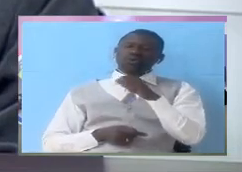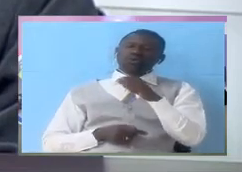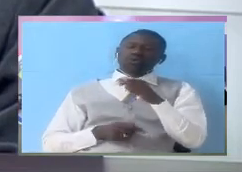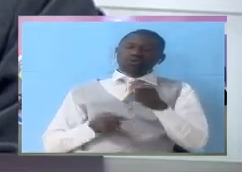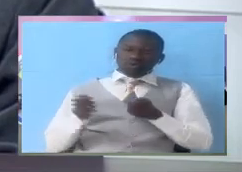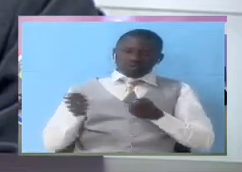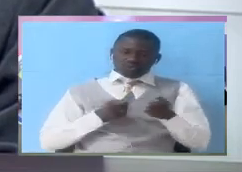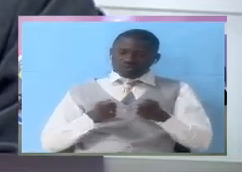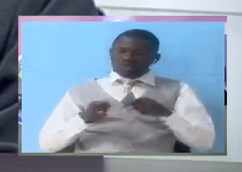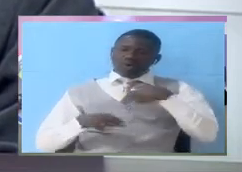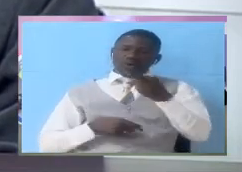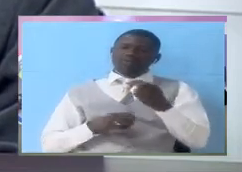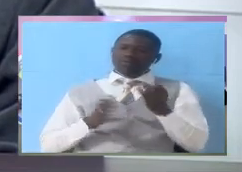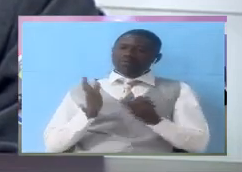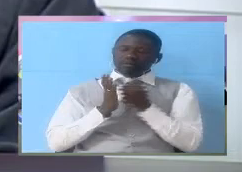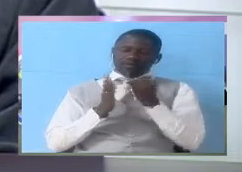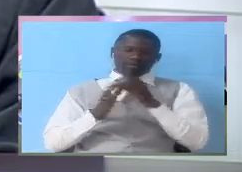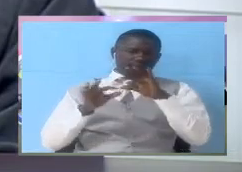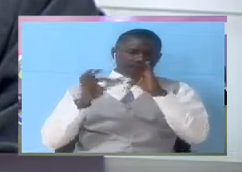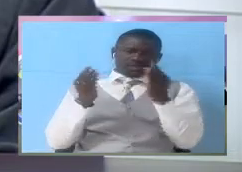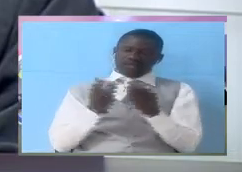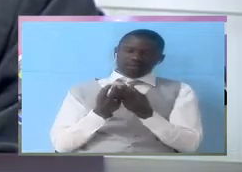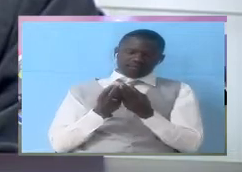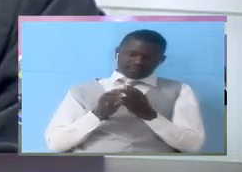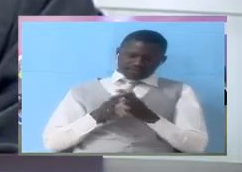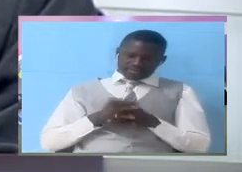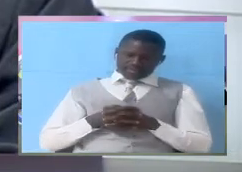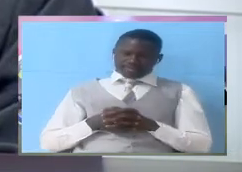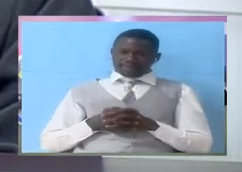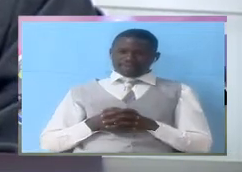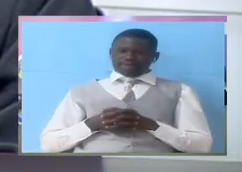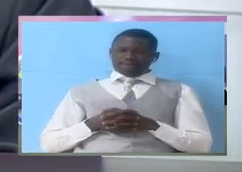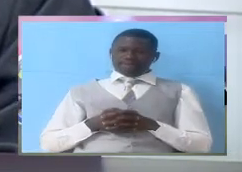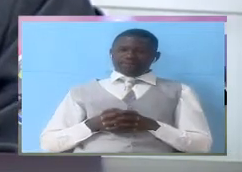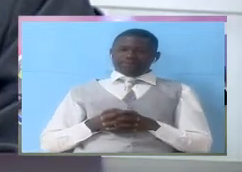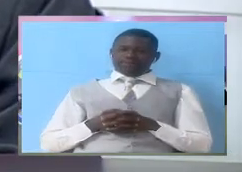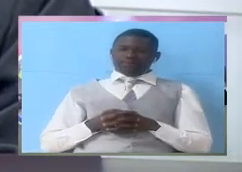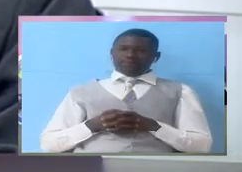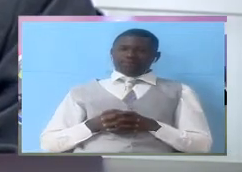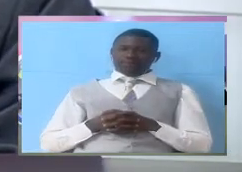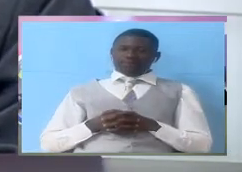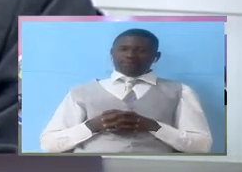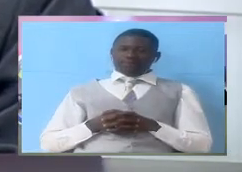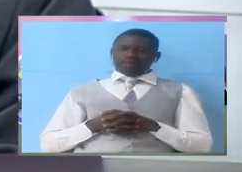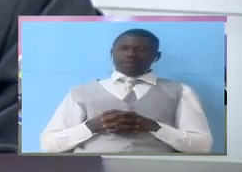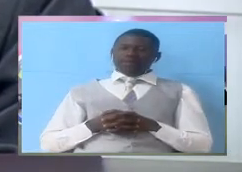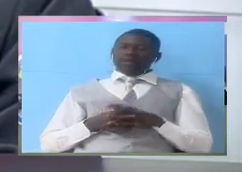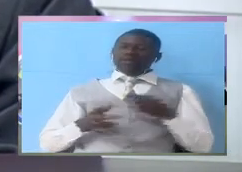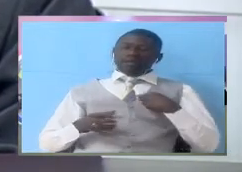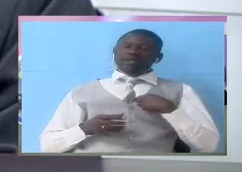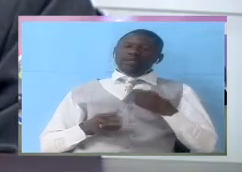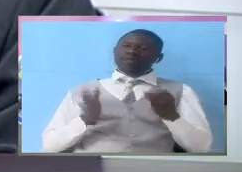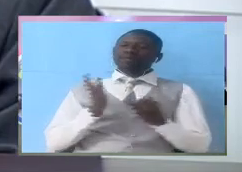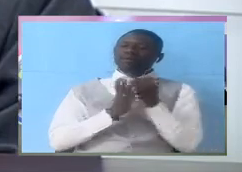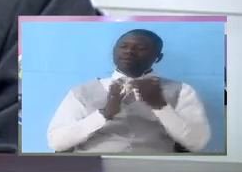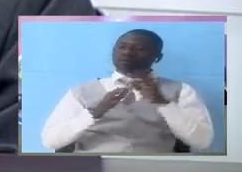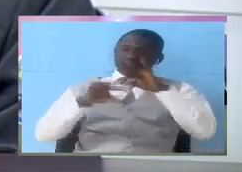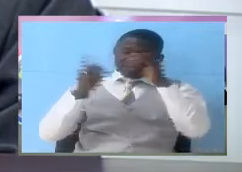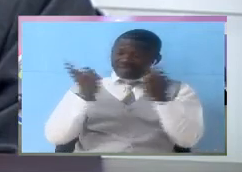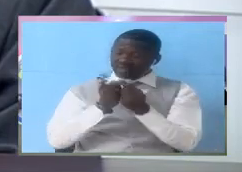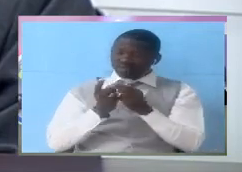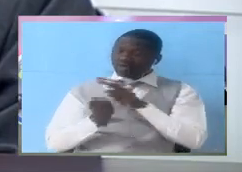xamné ni yang ko jëmal lu jëm ci wali tek loxo lu aju ci wali kureeli guest bobu. Panel was not under my control. Panel bobu de